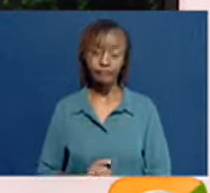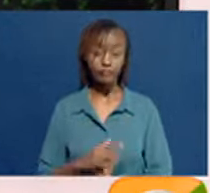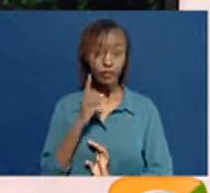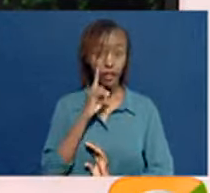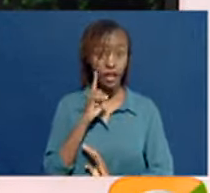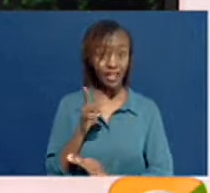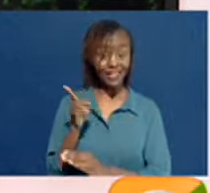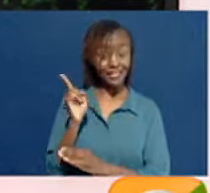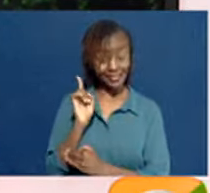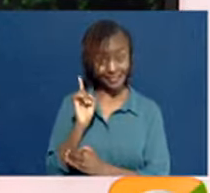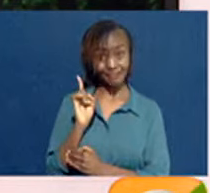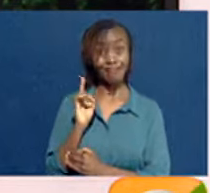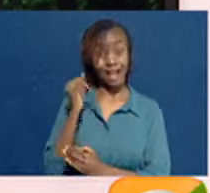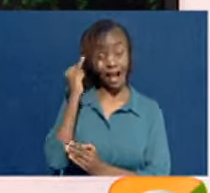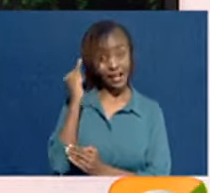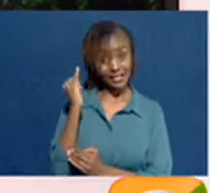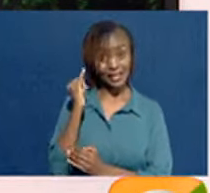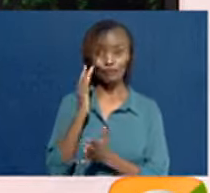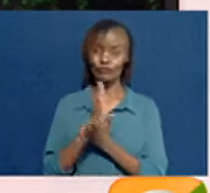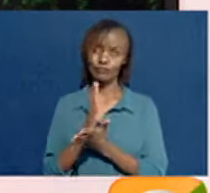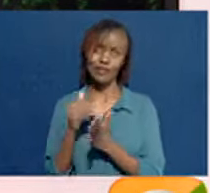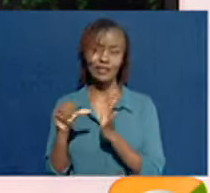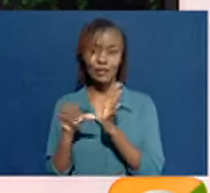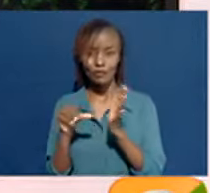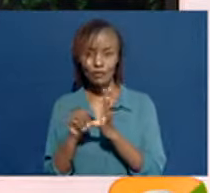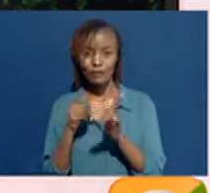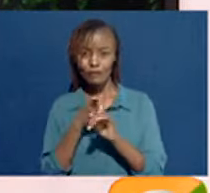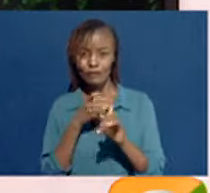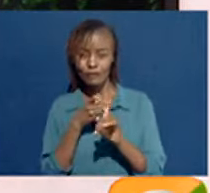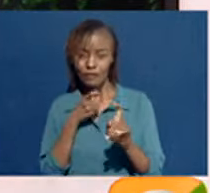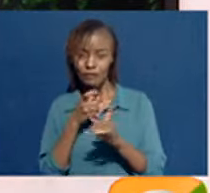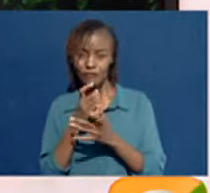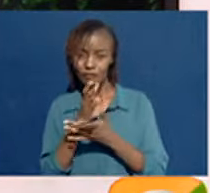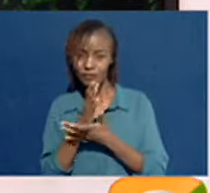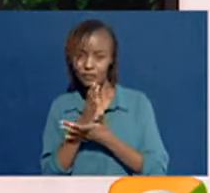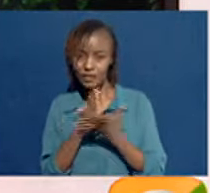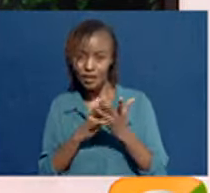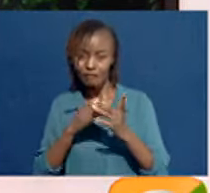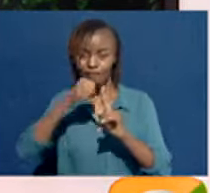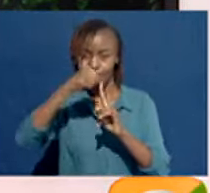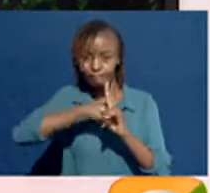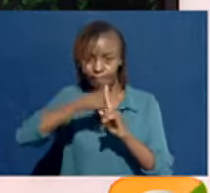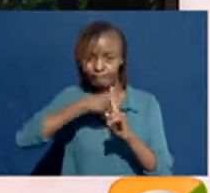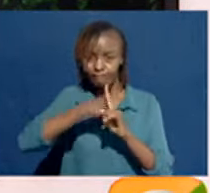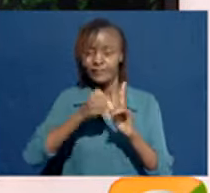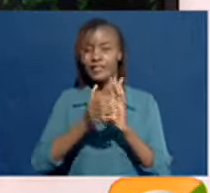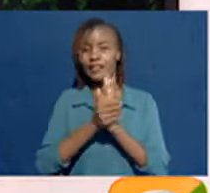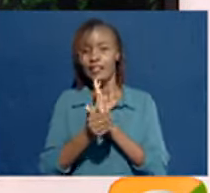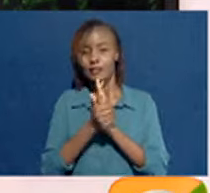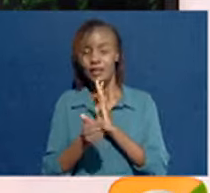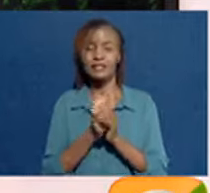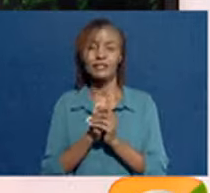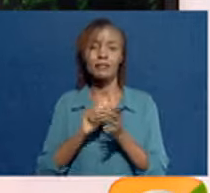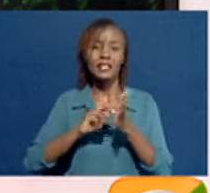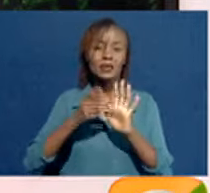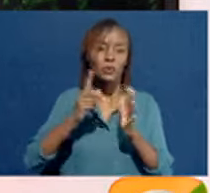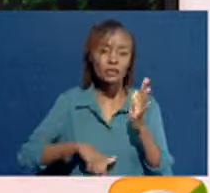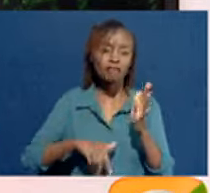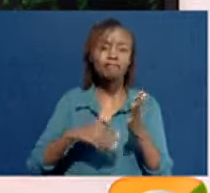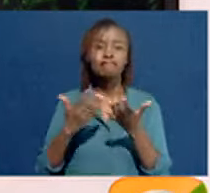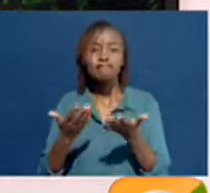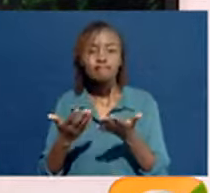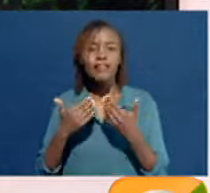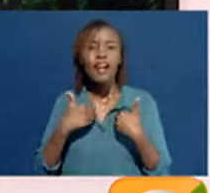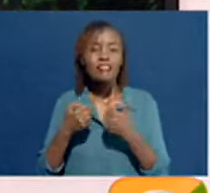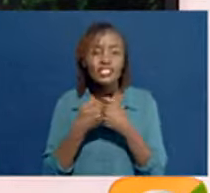is problematic for some climate activists, even as they argue that it is a measurable approach. The challenges have been raised is this